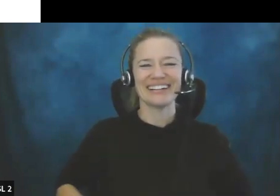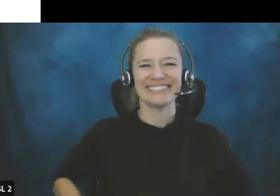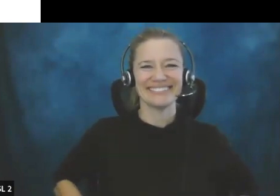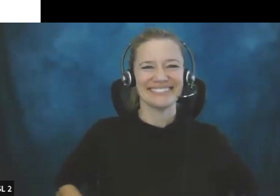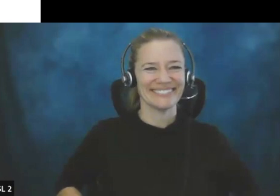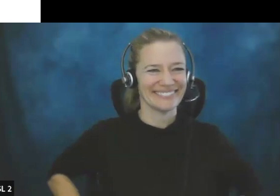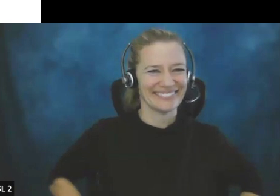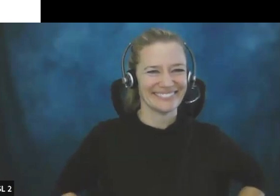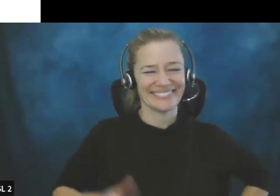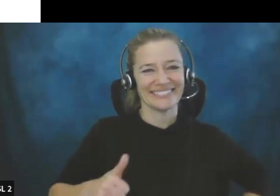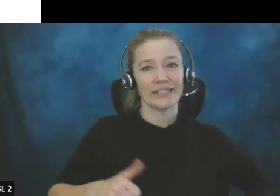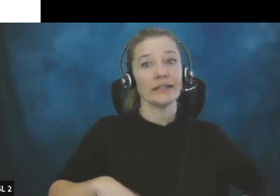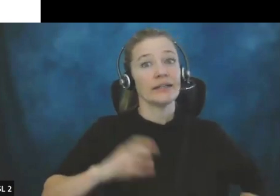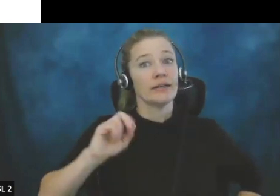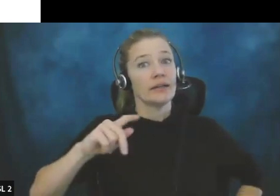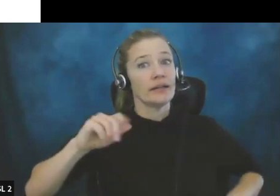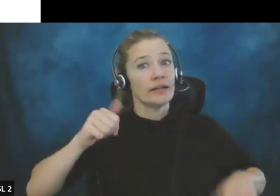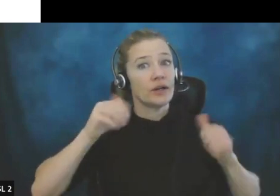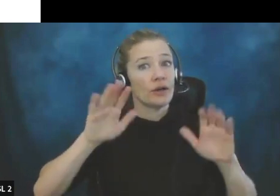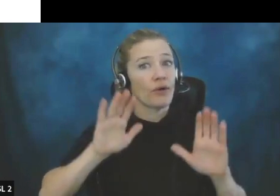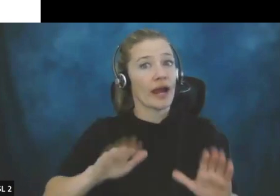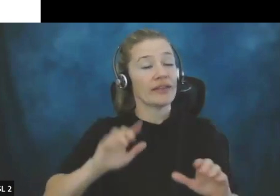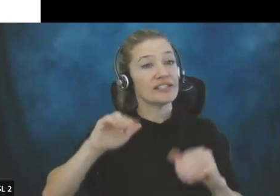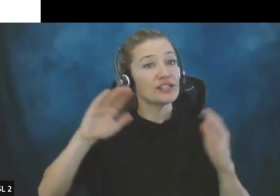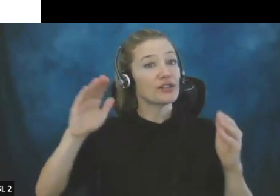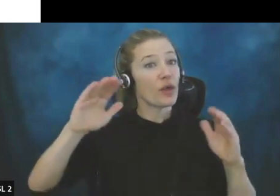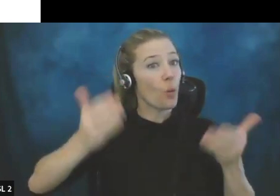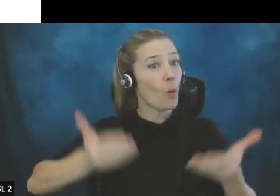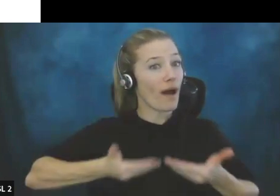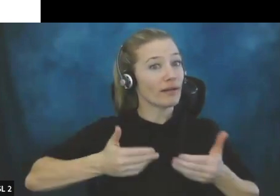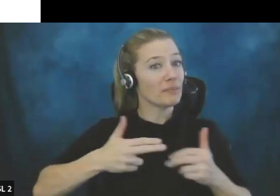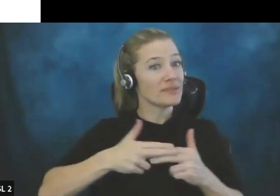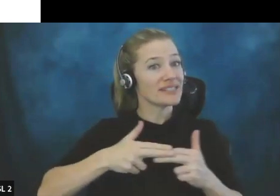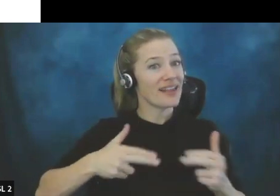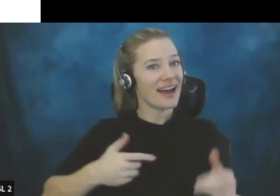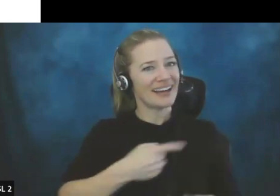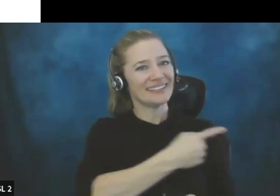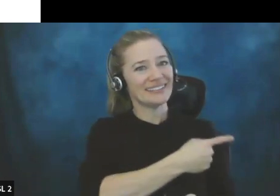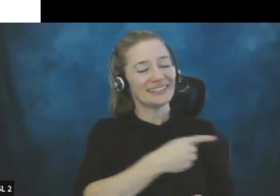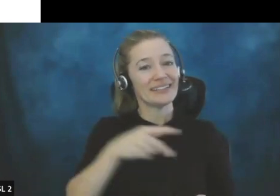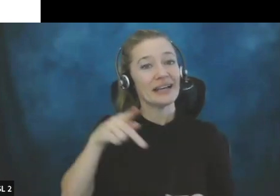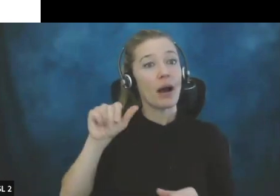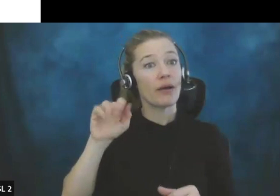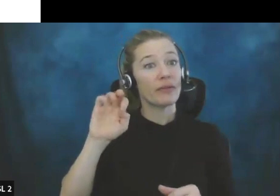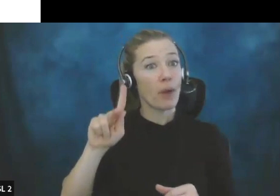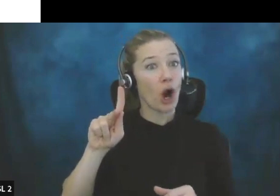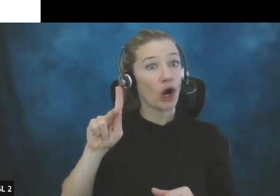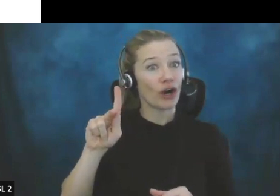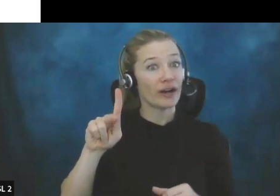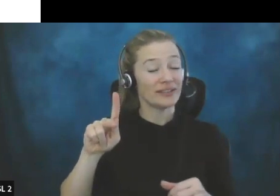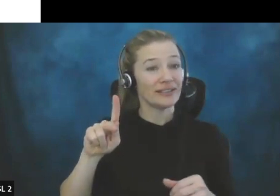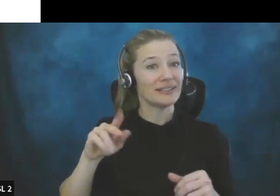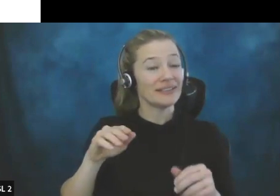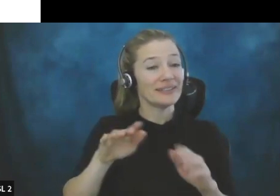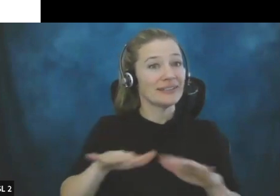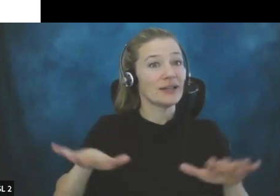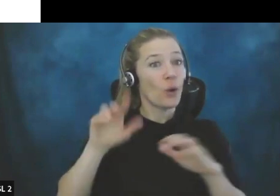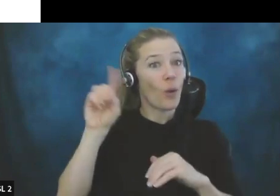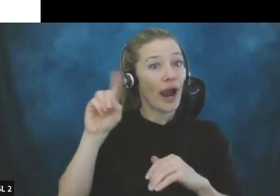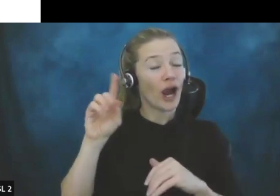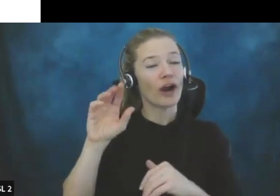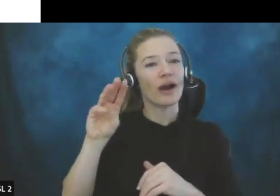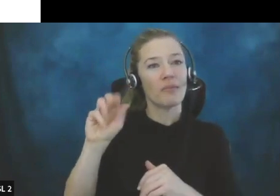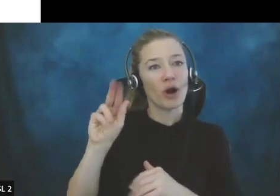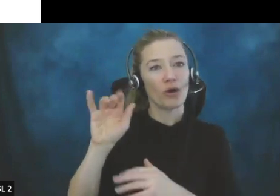I think we're good. Okay, great. This is our welcome slide. This is a park in Marin,